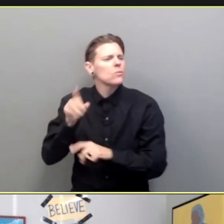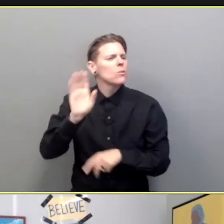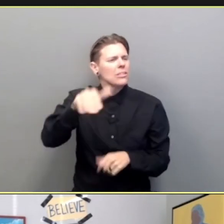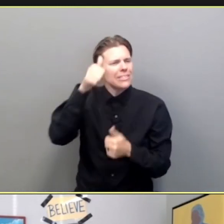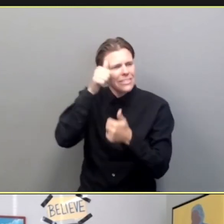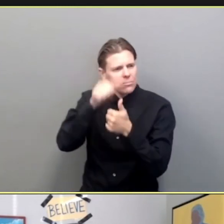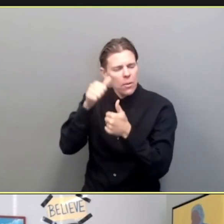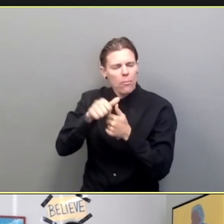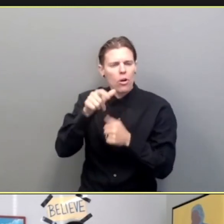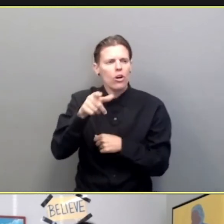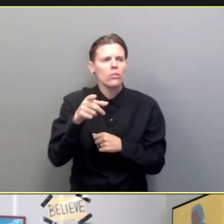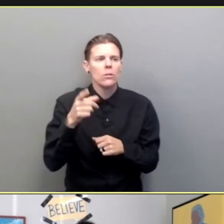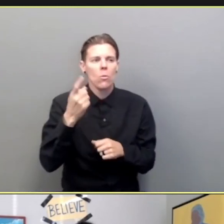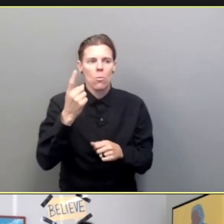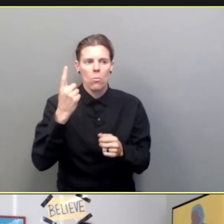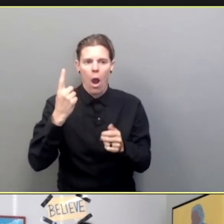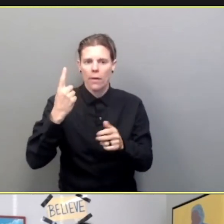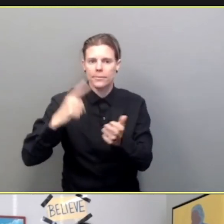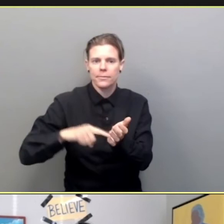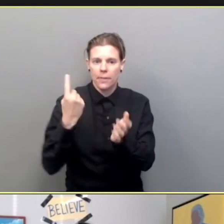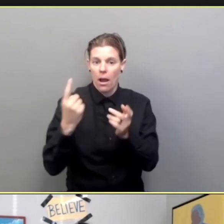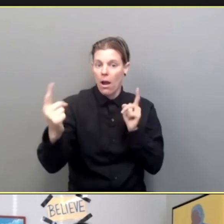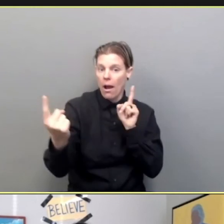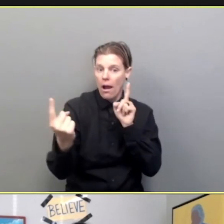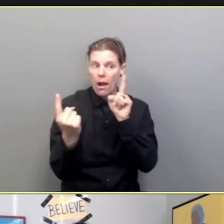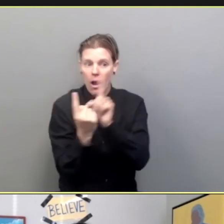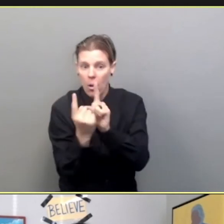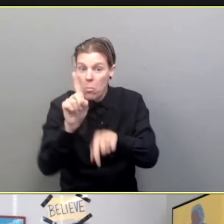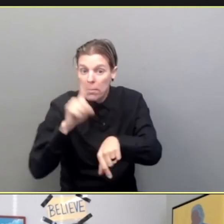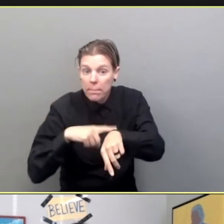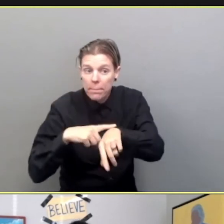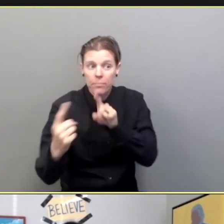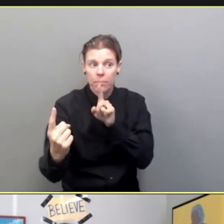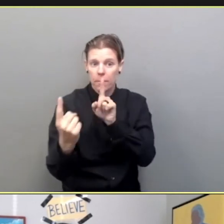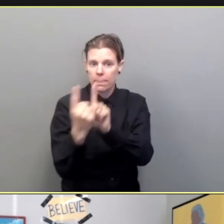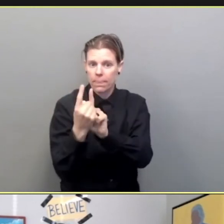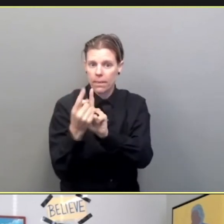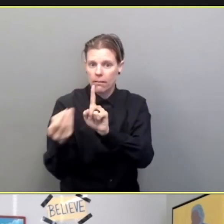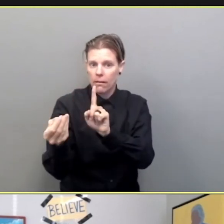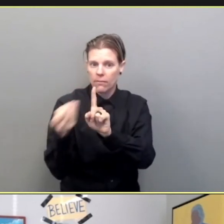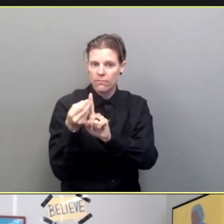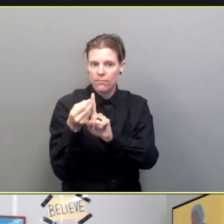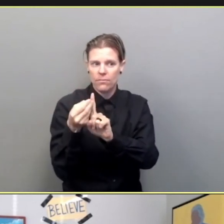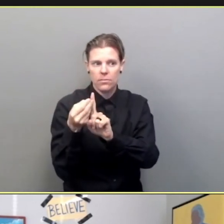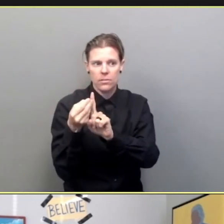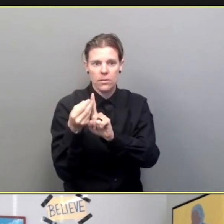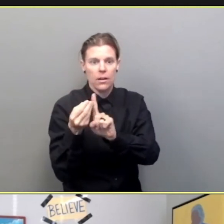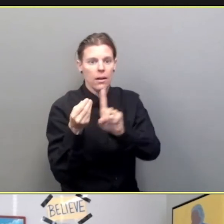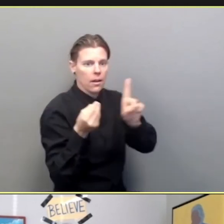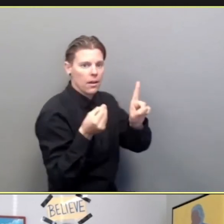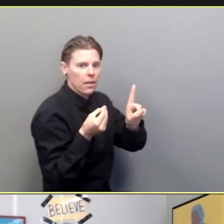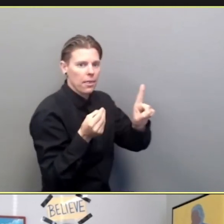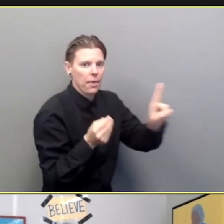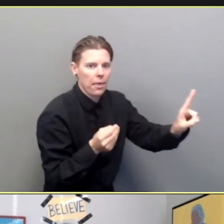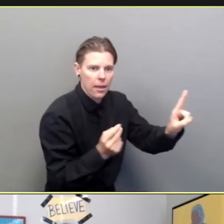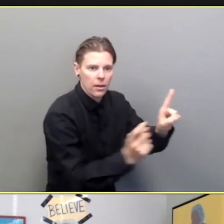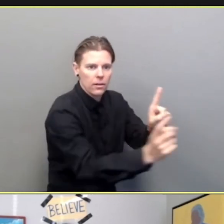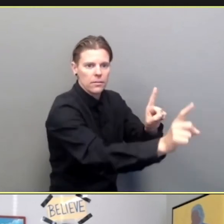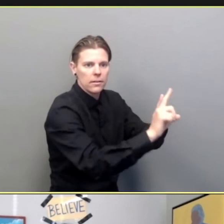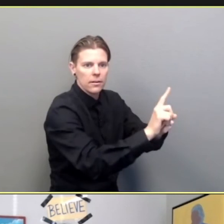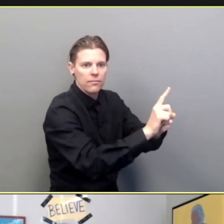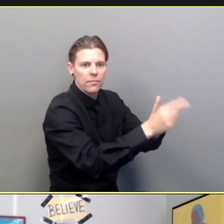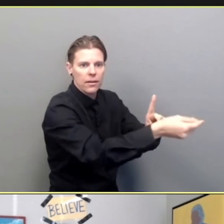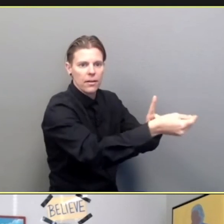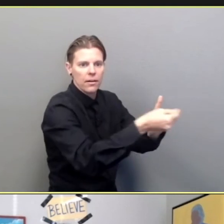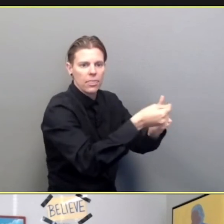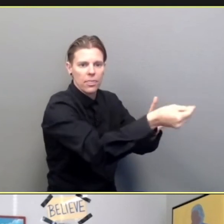or 1.2 contacts? I mean, a lot of people doing a lot of things to the point that